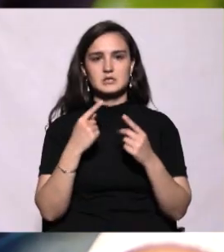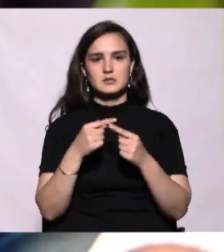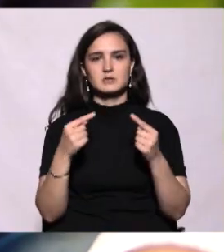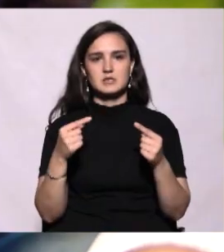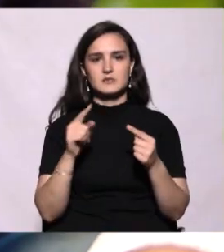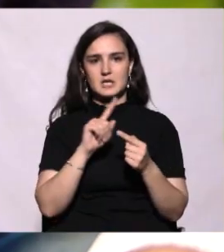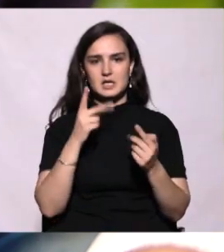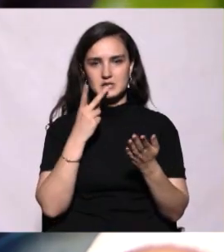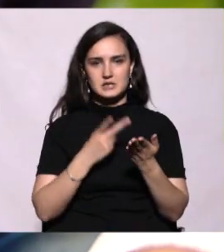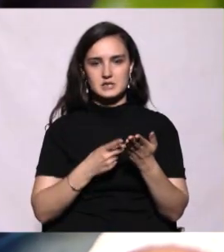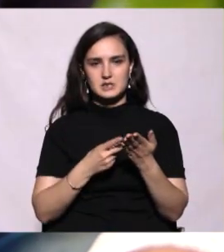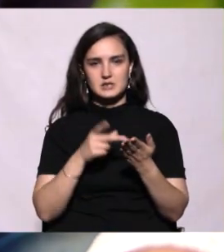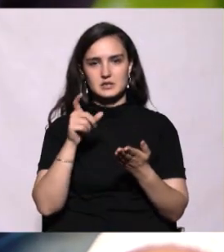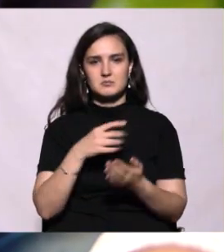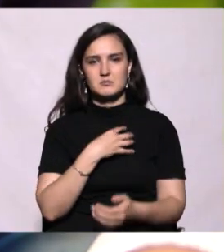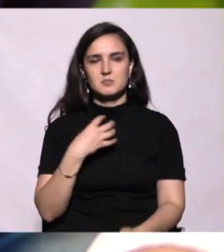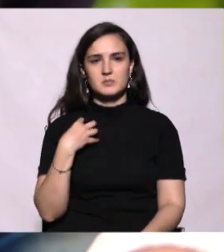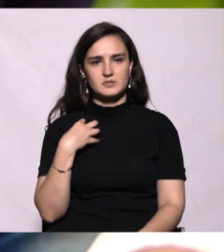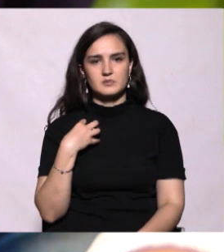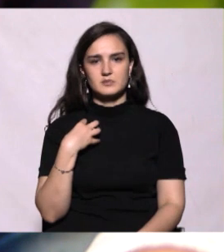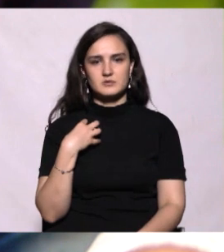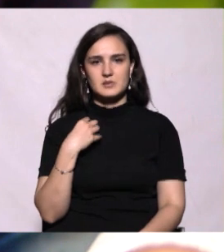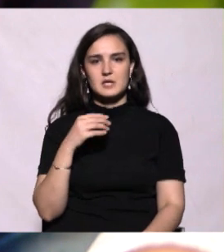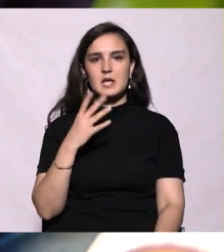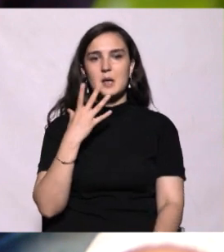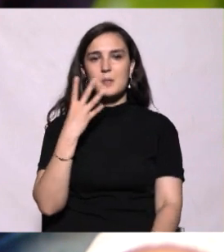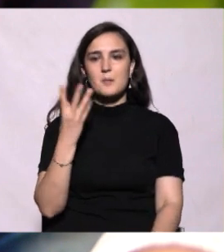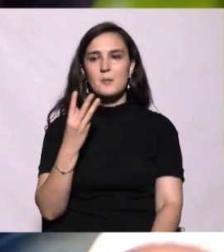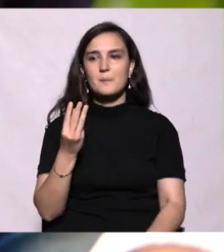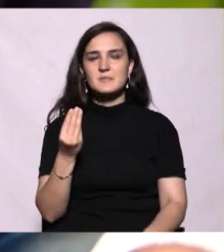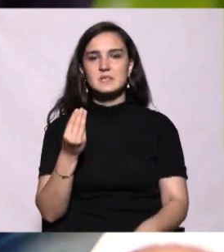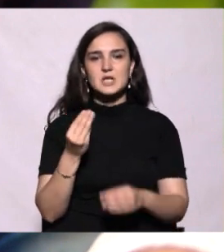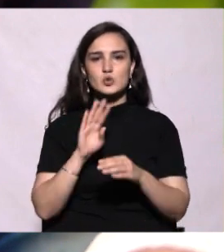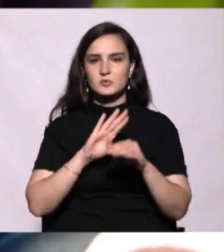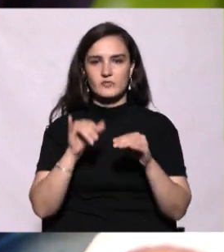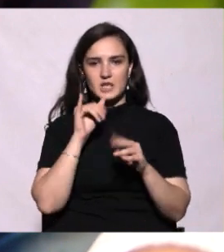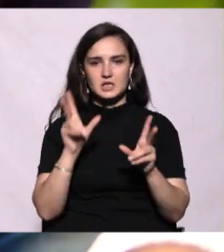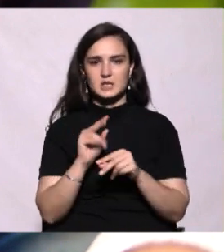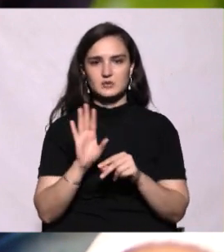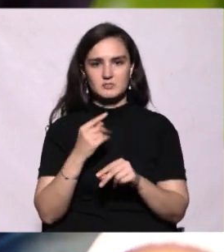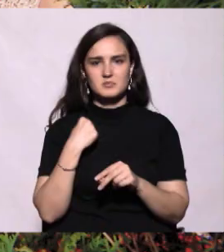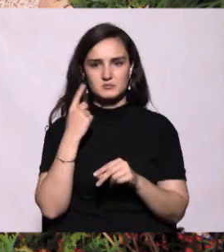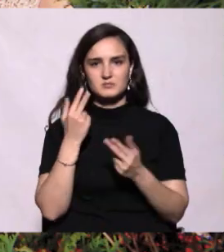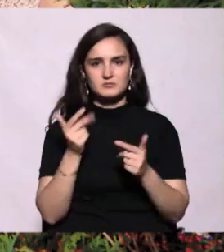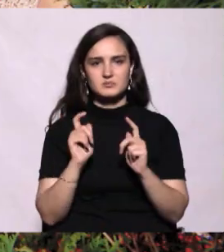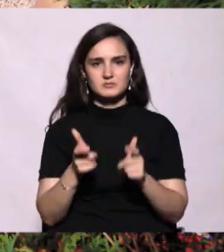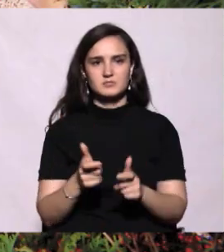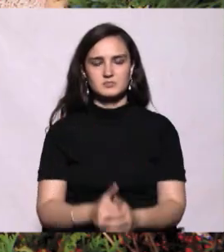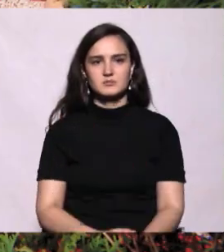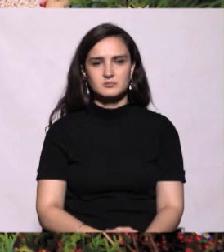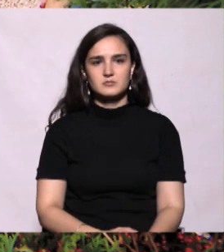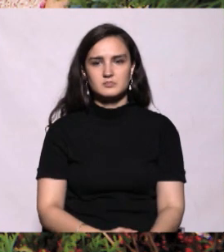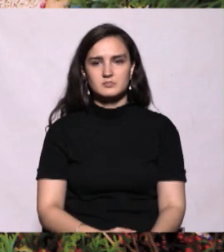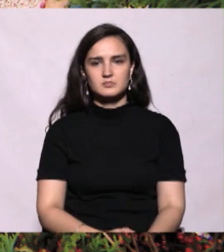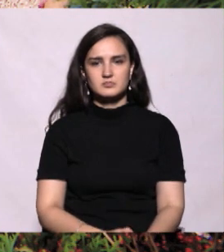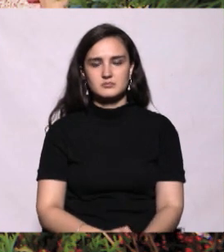in the book where King Arthur would not have survived without magic. Yes, I think we agree, right, Mr. Dowell? I definitely